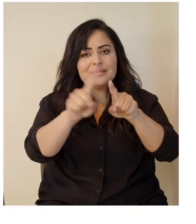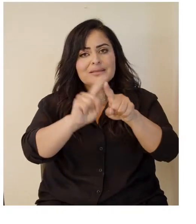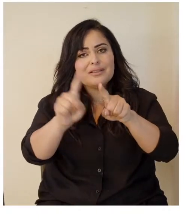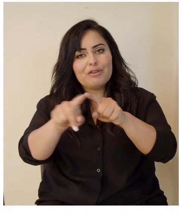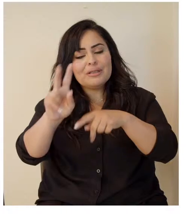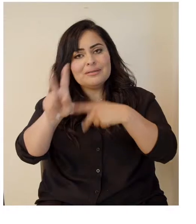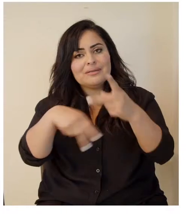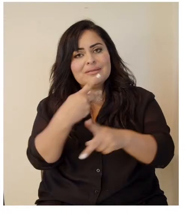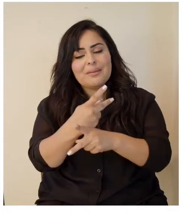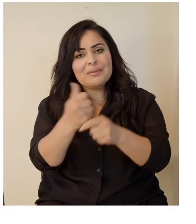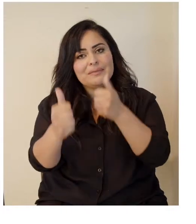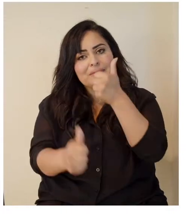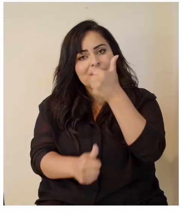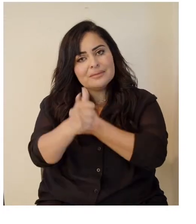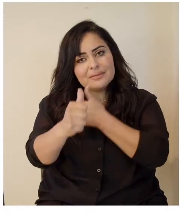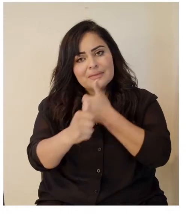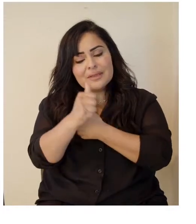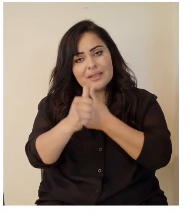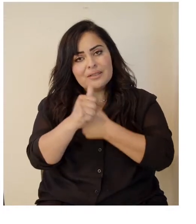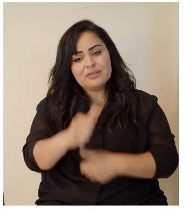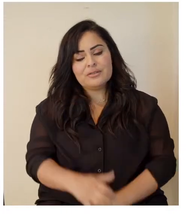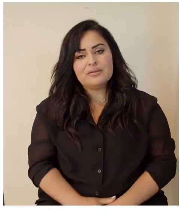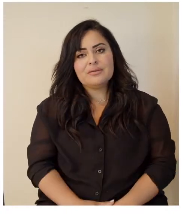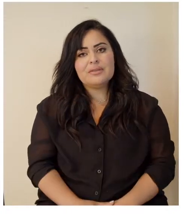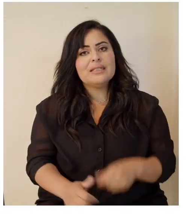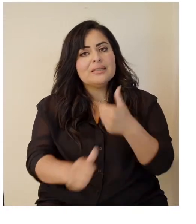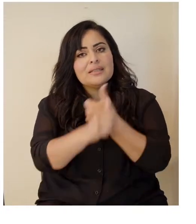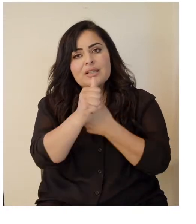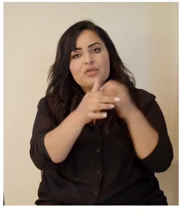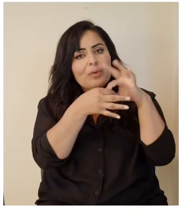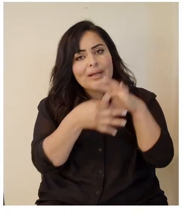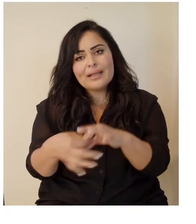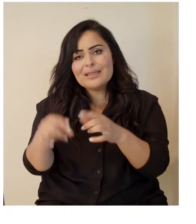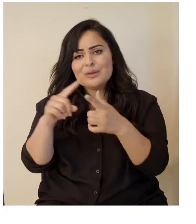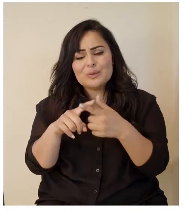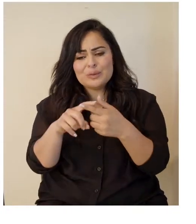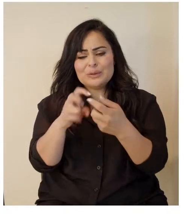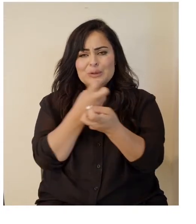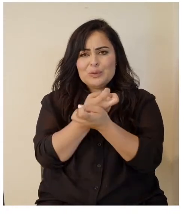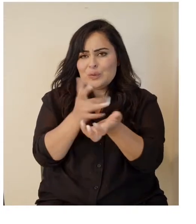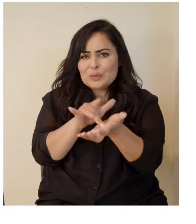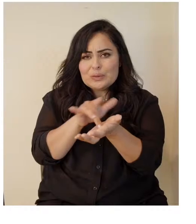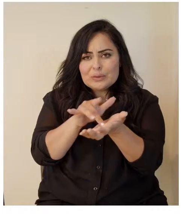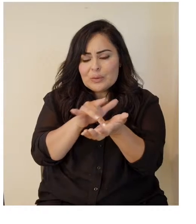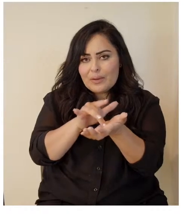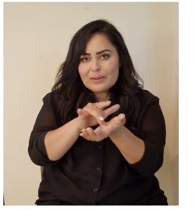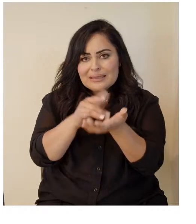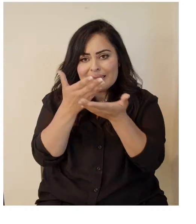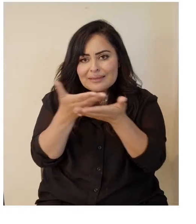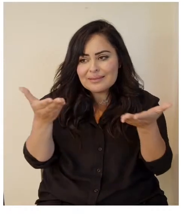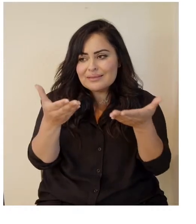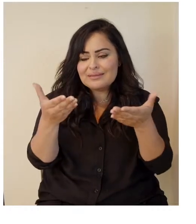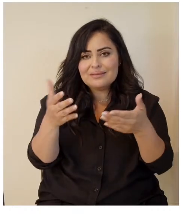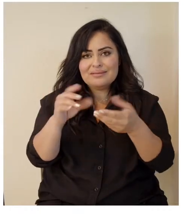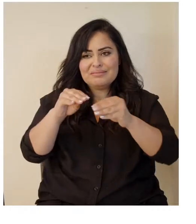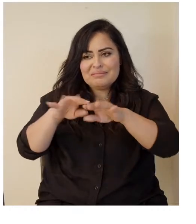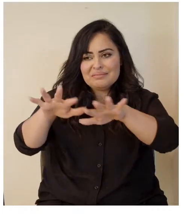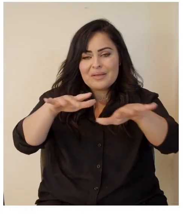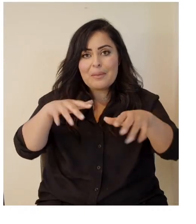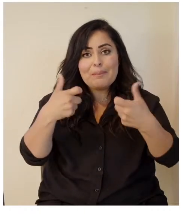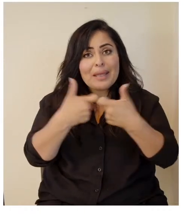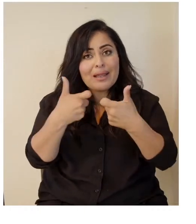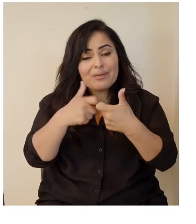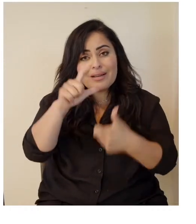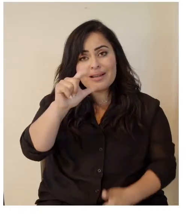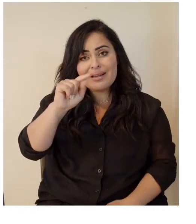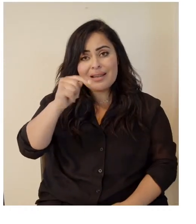of risks, hazards of those nature. There are hazards related to toxic substances, lithium batteries